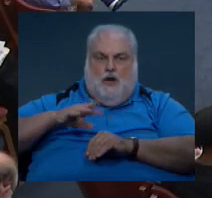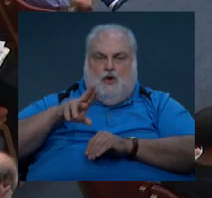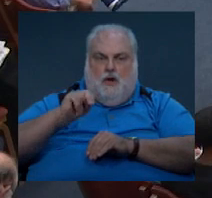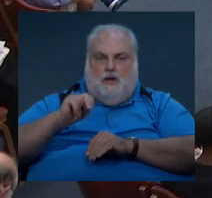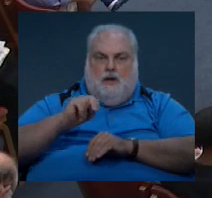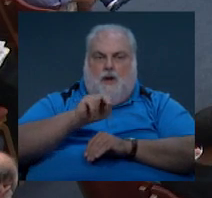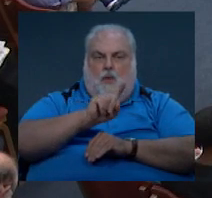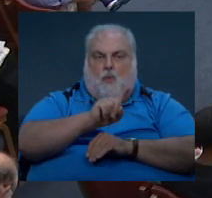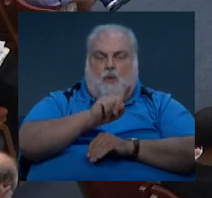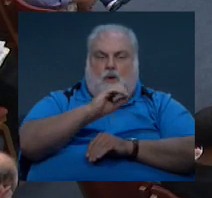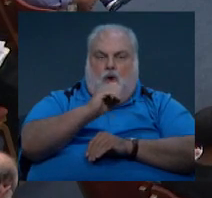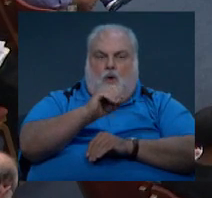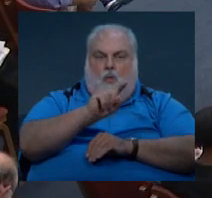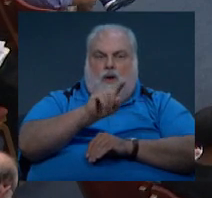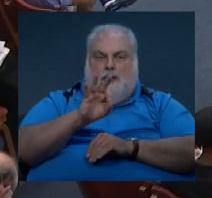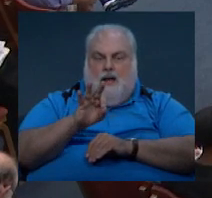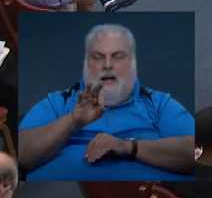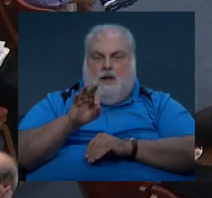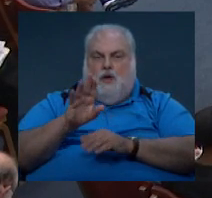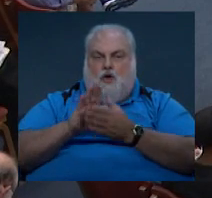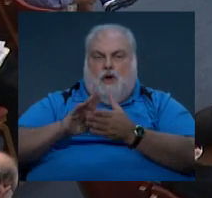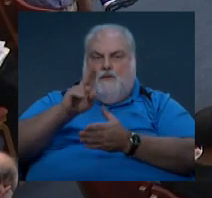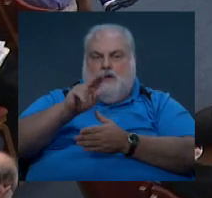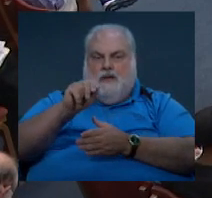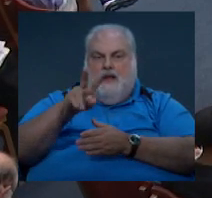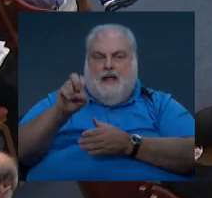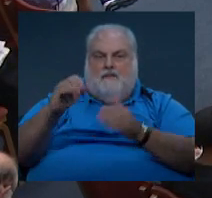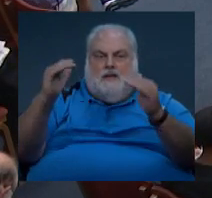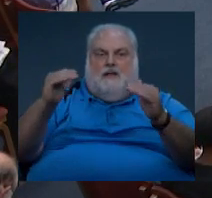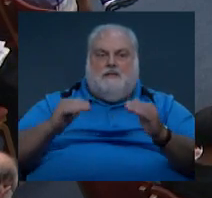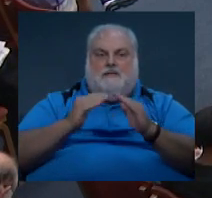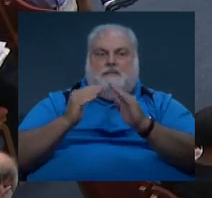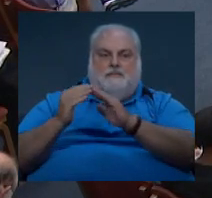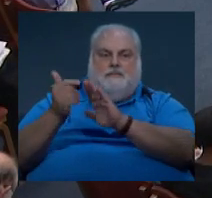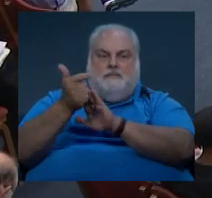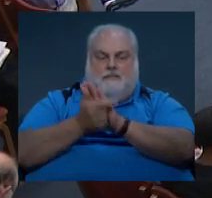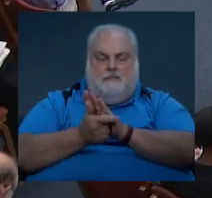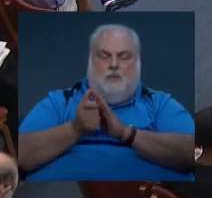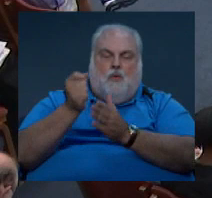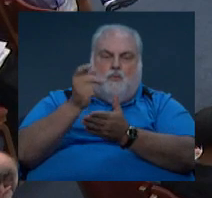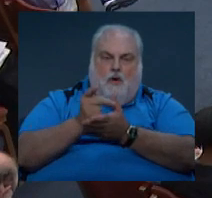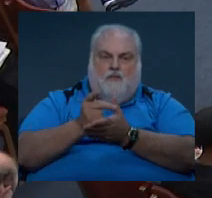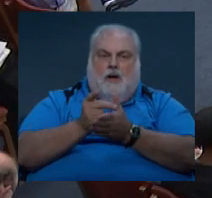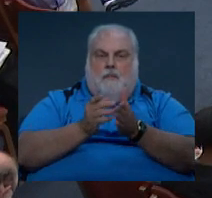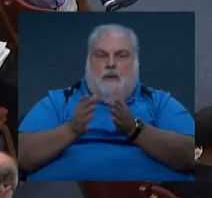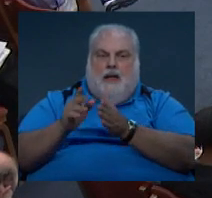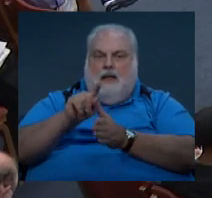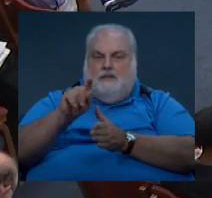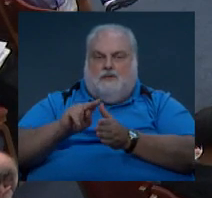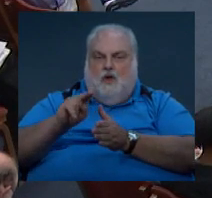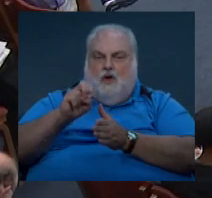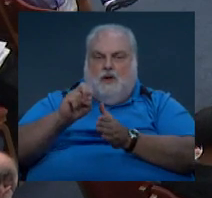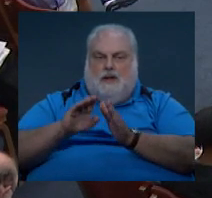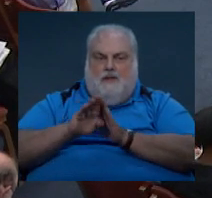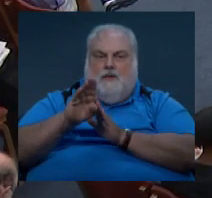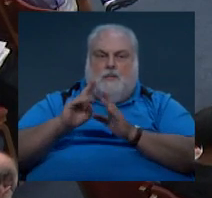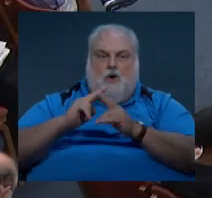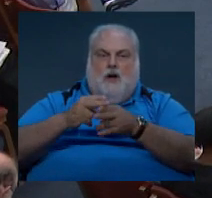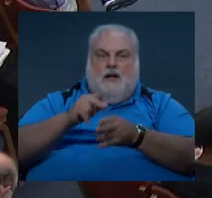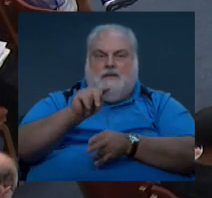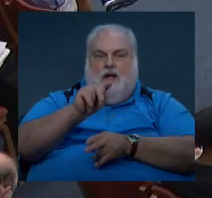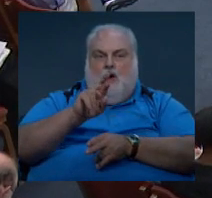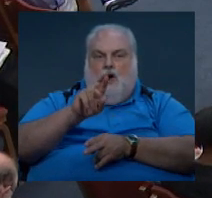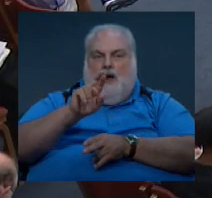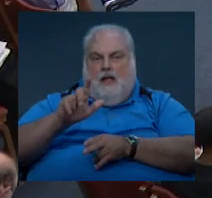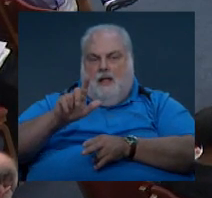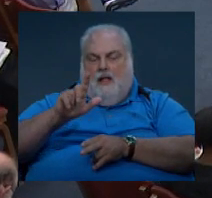at 1019 North University Avenue. An ordinance to approve a plan zoning development, establish a plan office district titled TRL Properties, revised short form